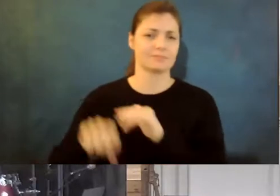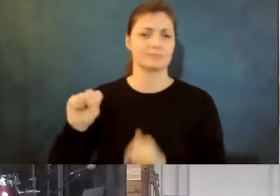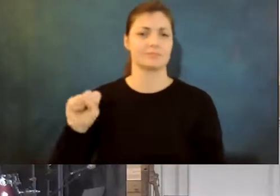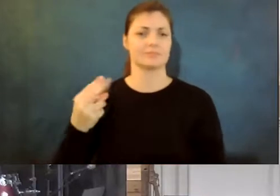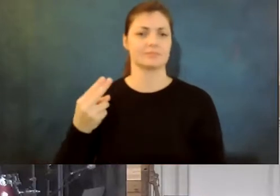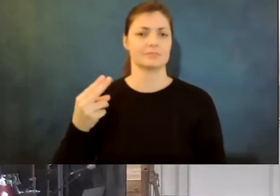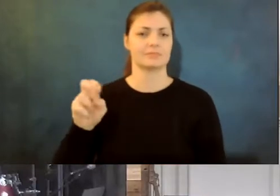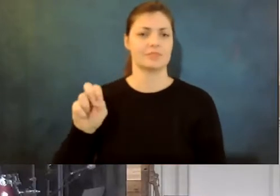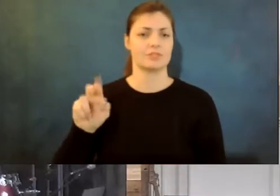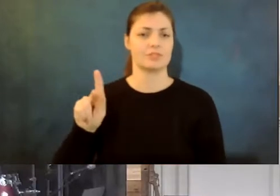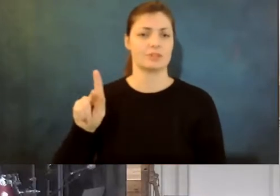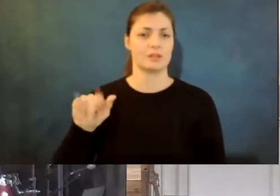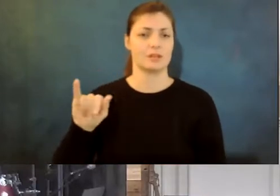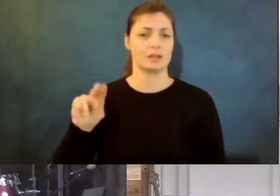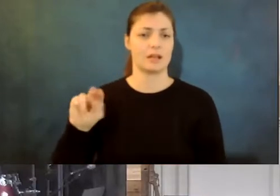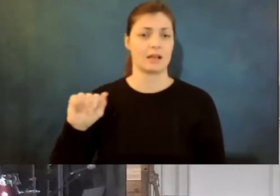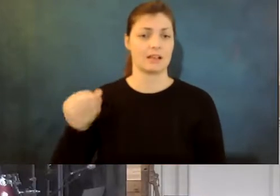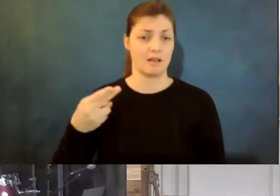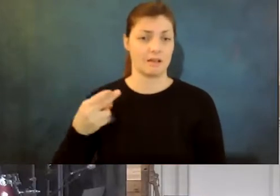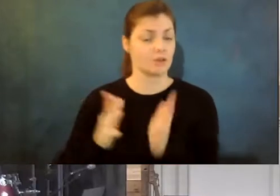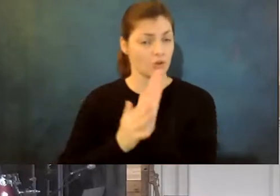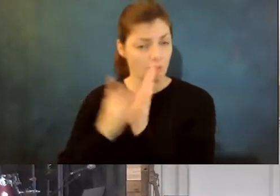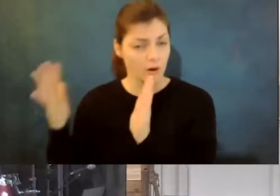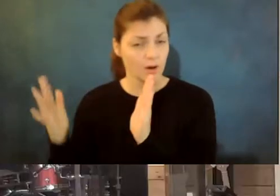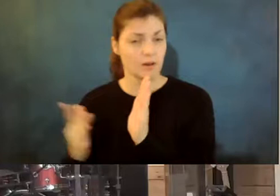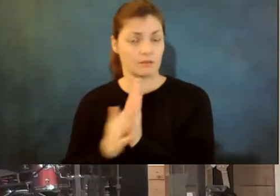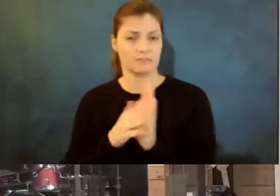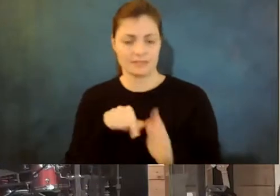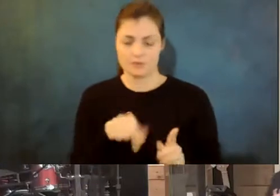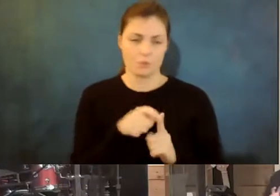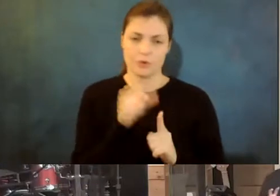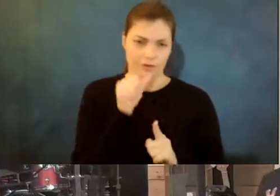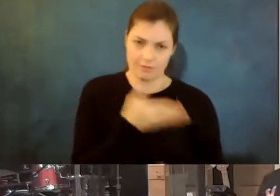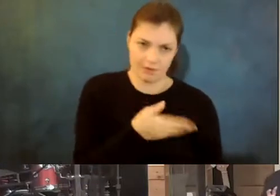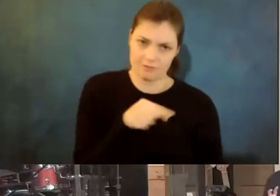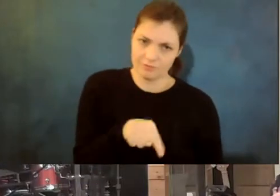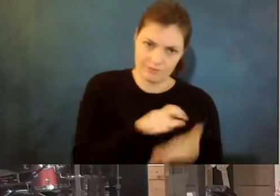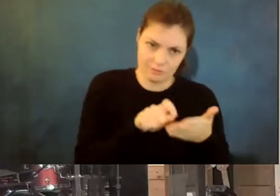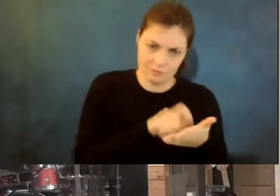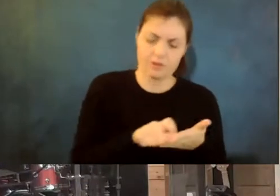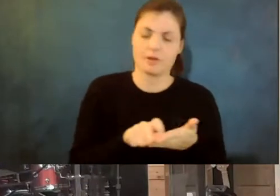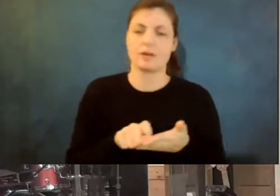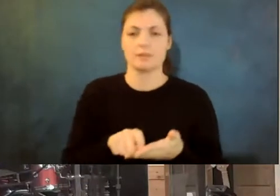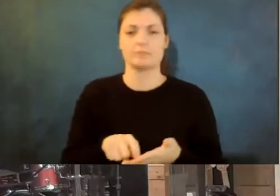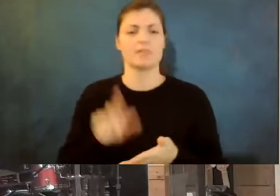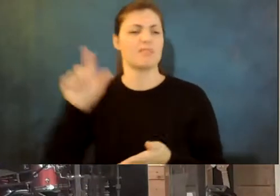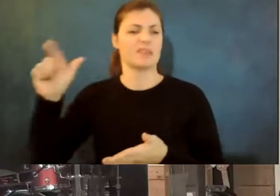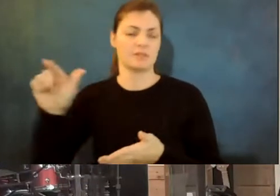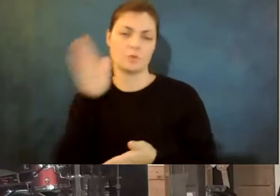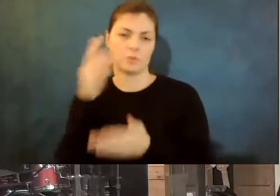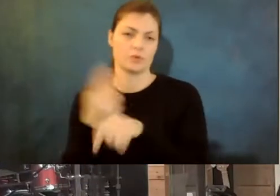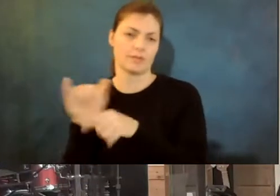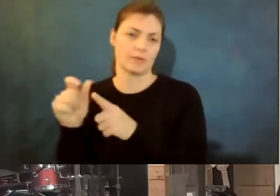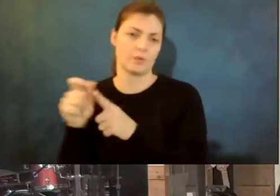The Shekinah glory, I mean, the actual word's not there. The presence of God shows up all the time. The weight of God's